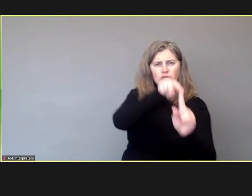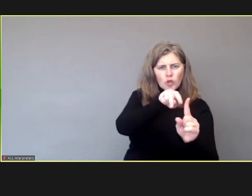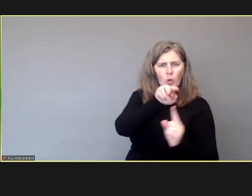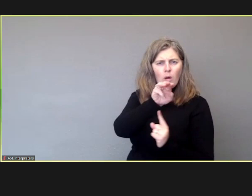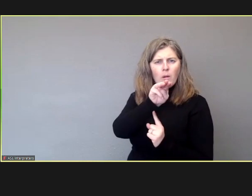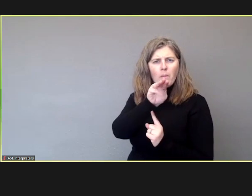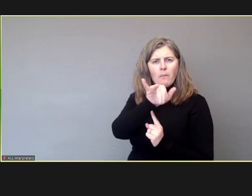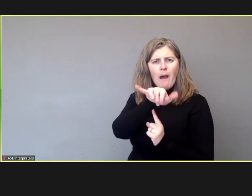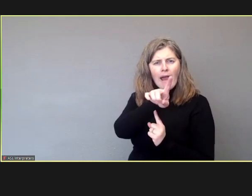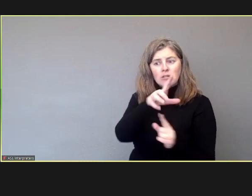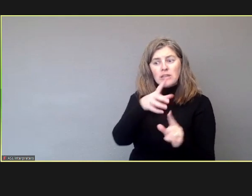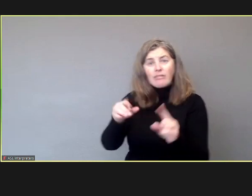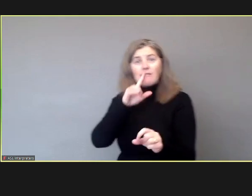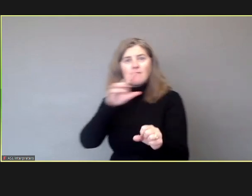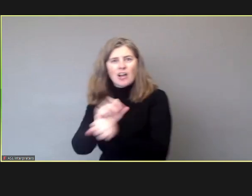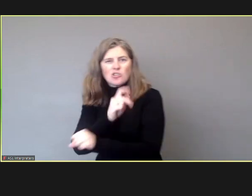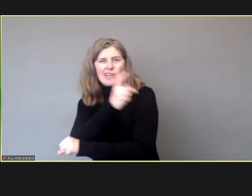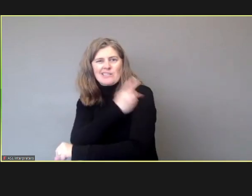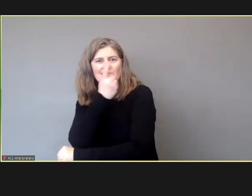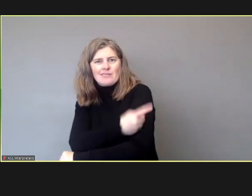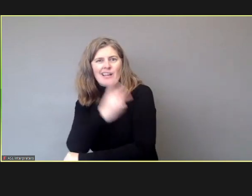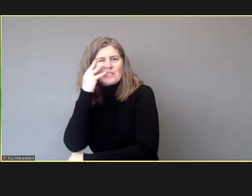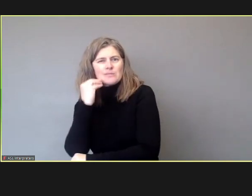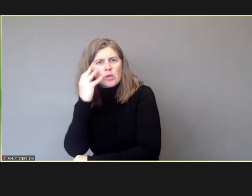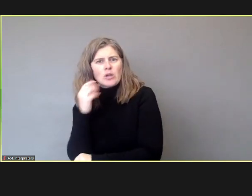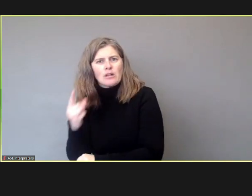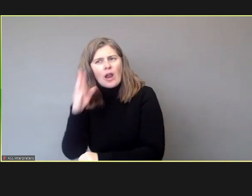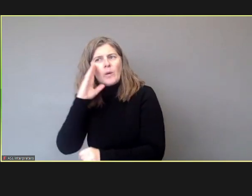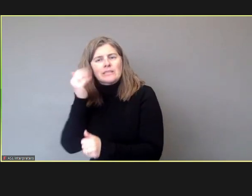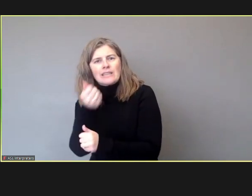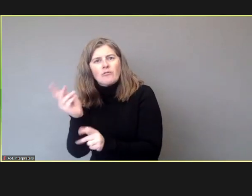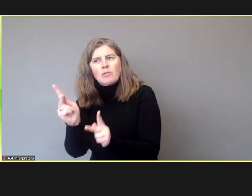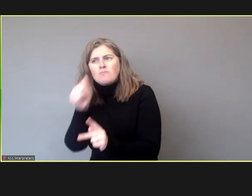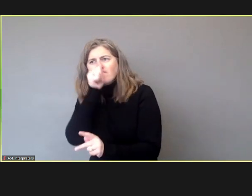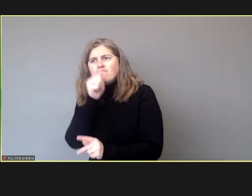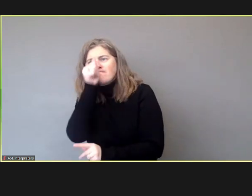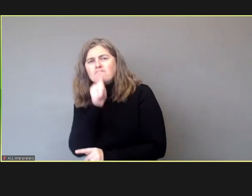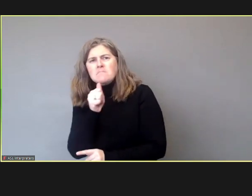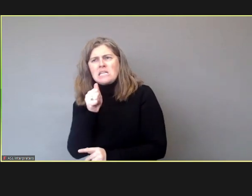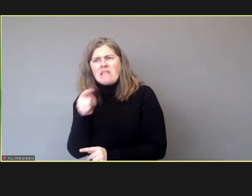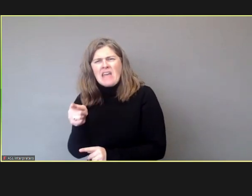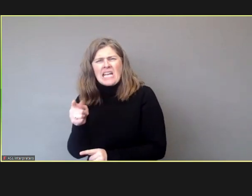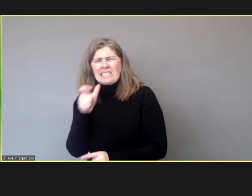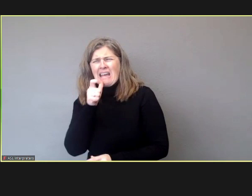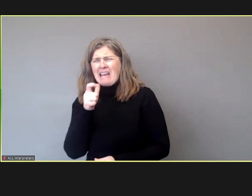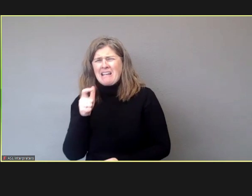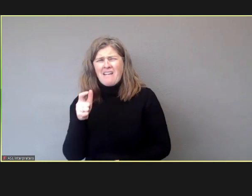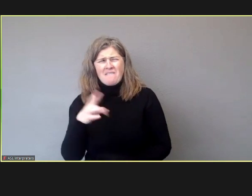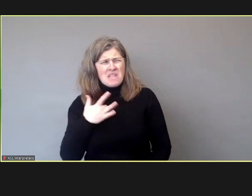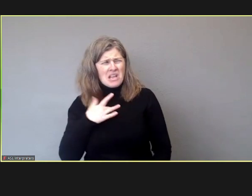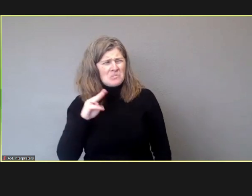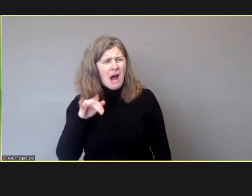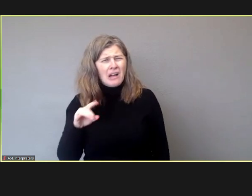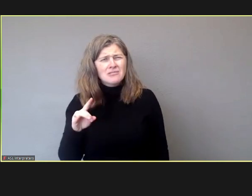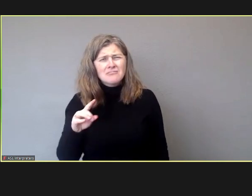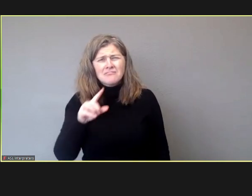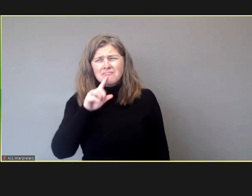subjective experience of it, since I know many people suffering with it, and they don't say it feels mild.